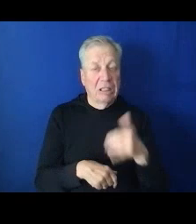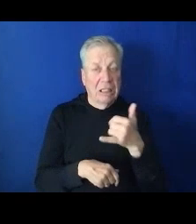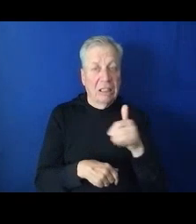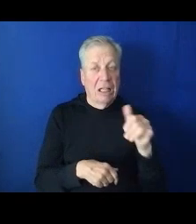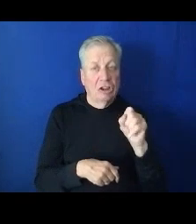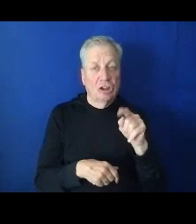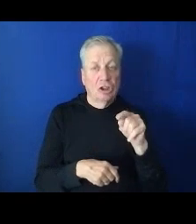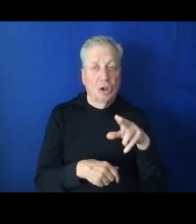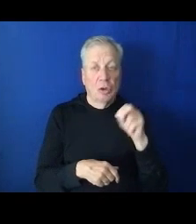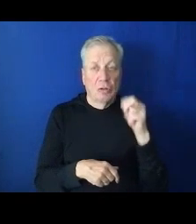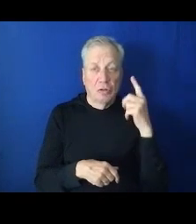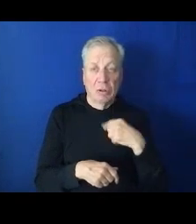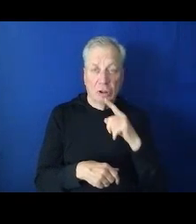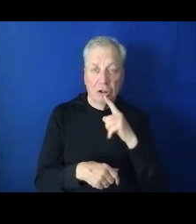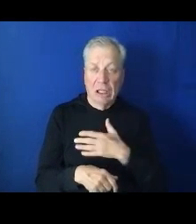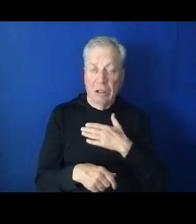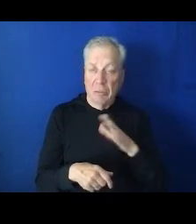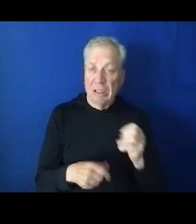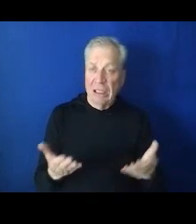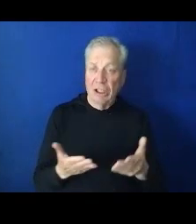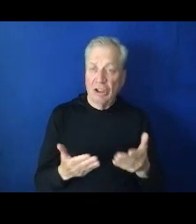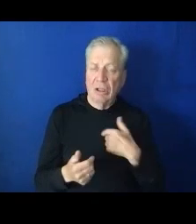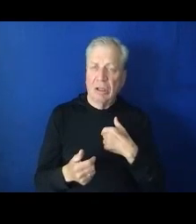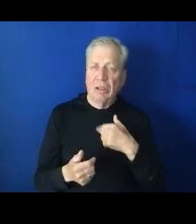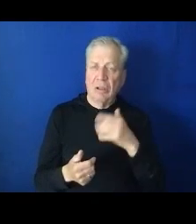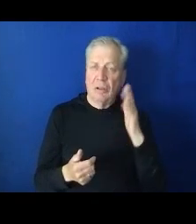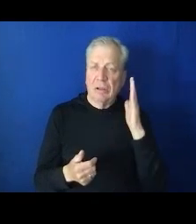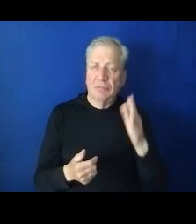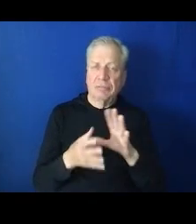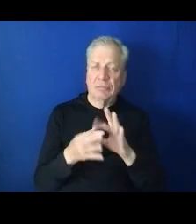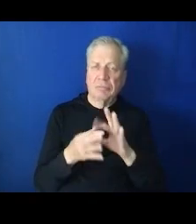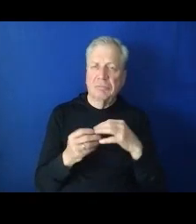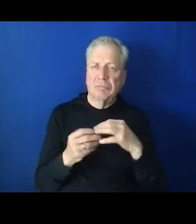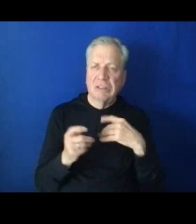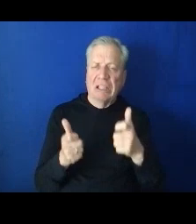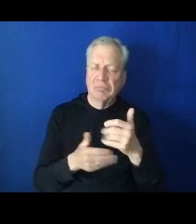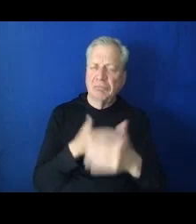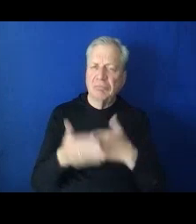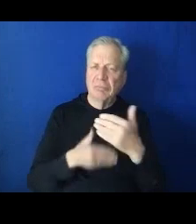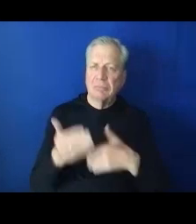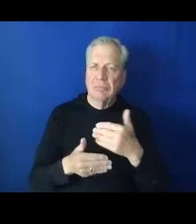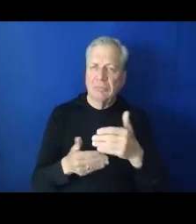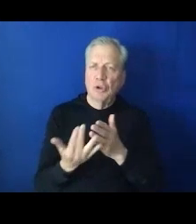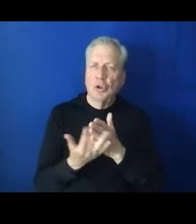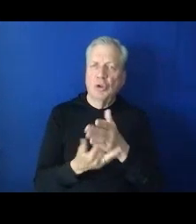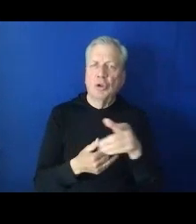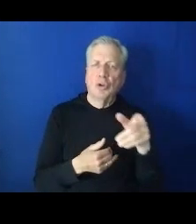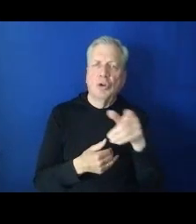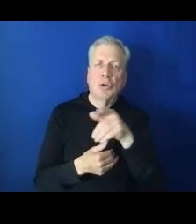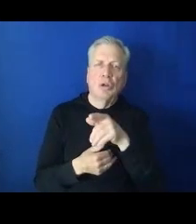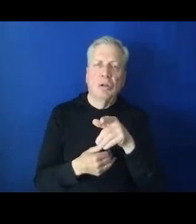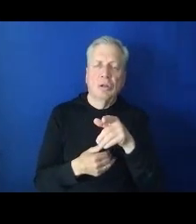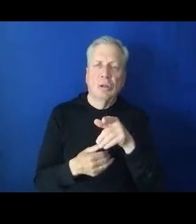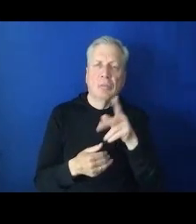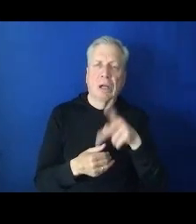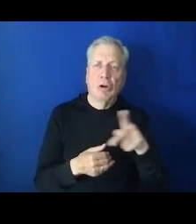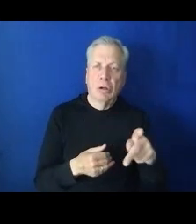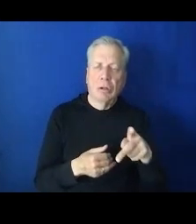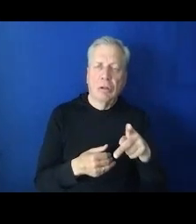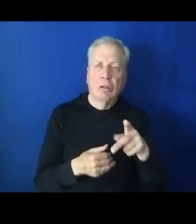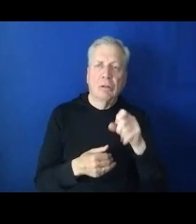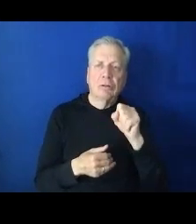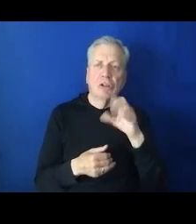And yeah, happy to be here. And I'm going to go fairly quickly through the death by PowerPoint part so we can